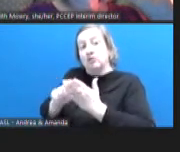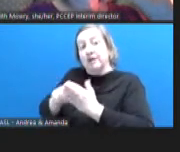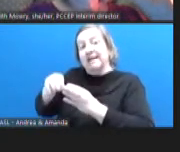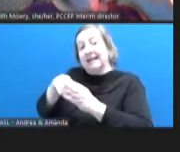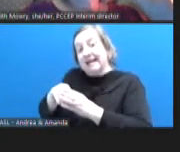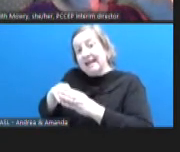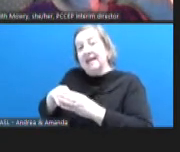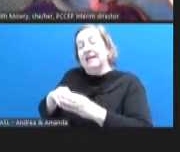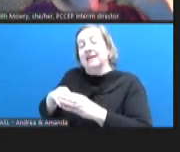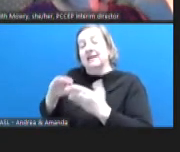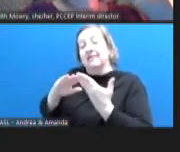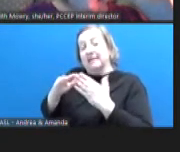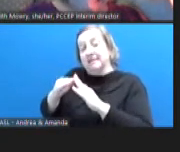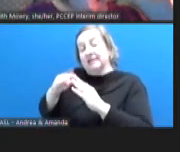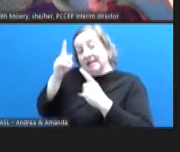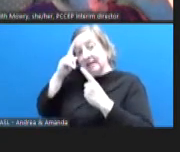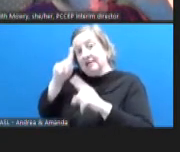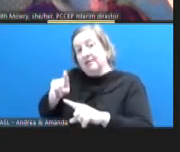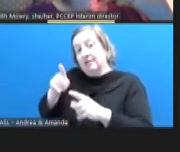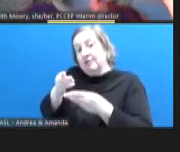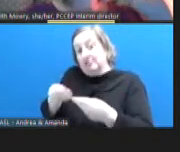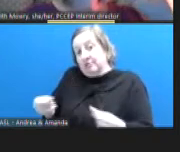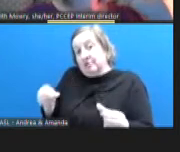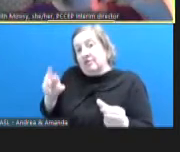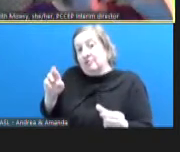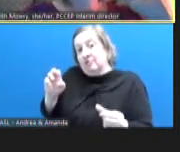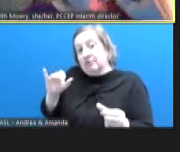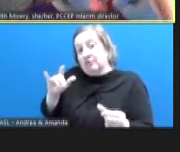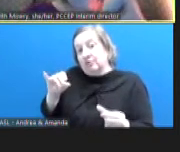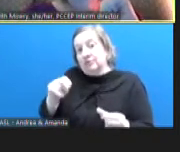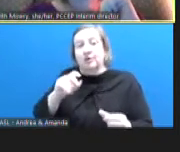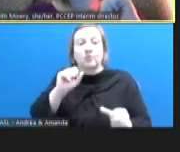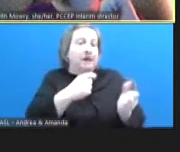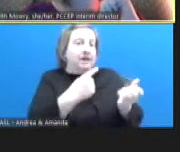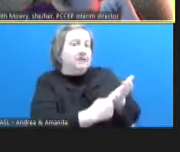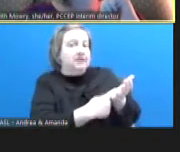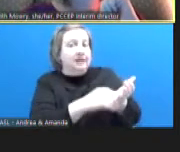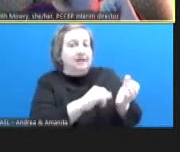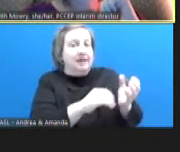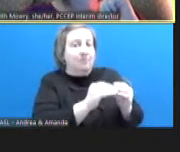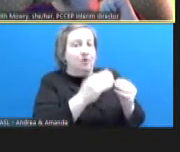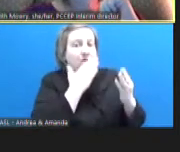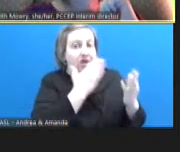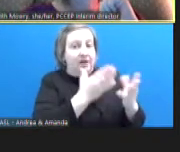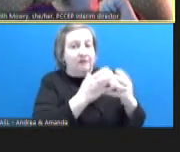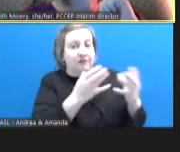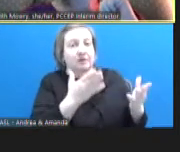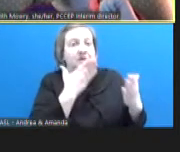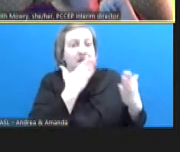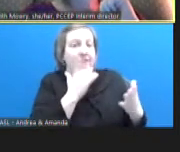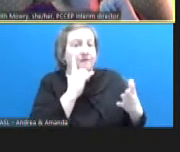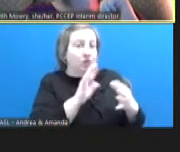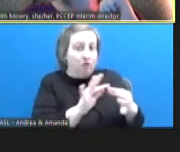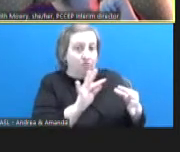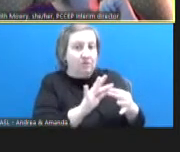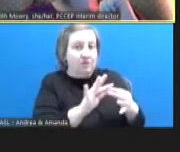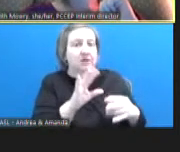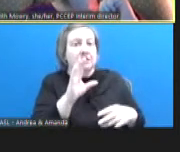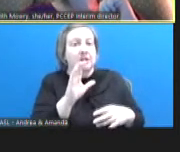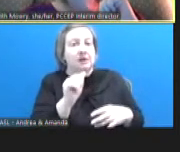the city resolution. Okay. And okay, so we can discuss that more. Thank you very much. Appreciate the comments.